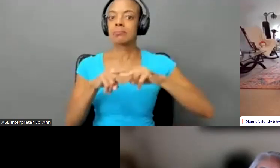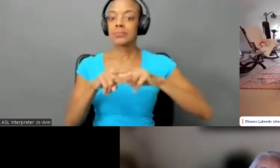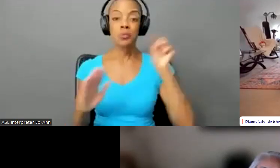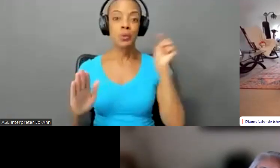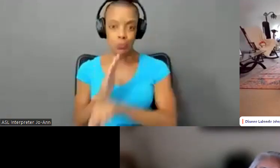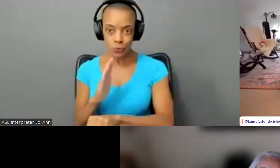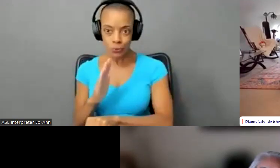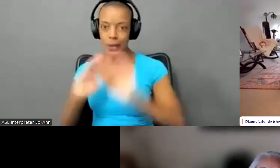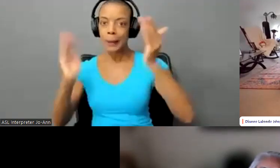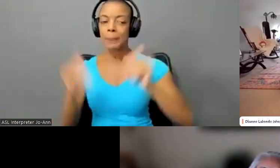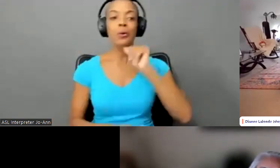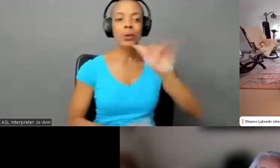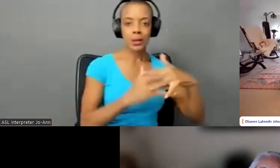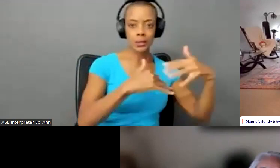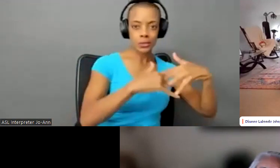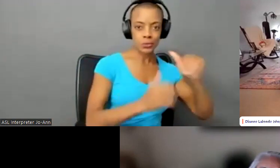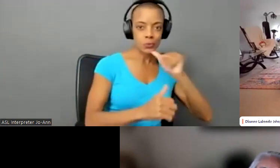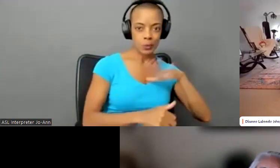women. And